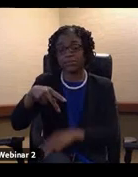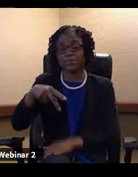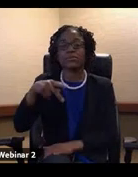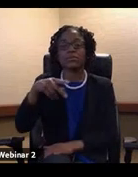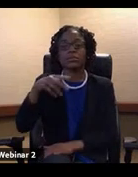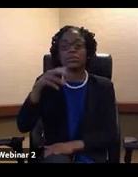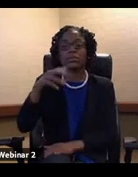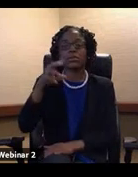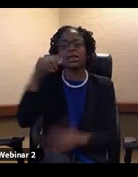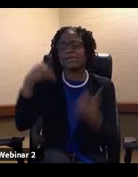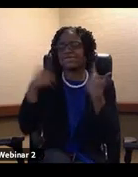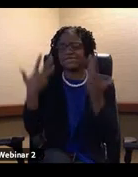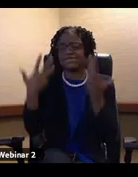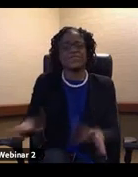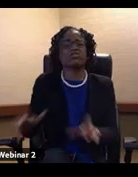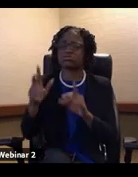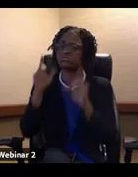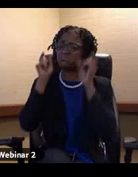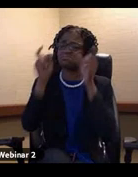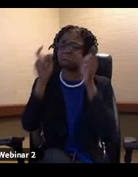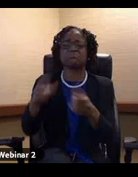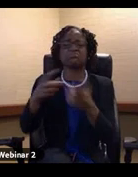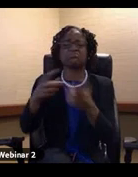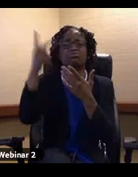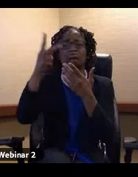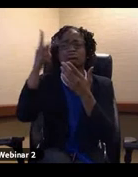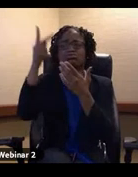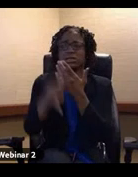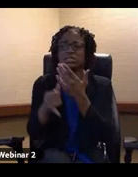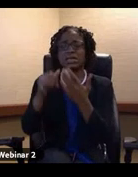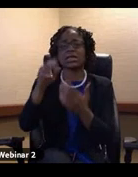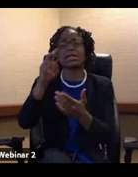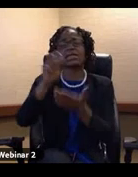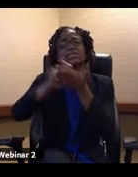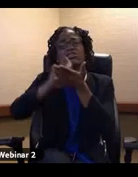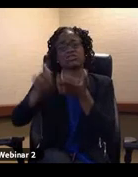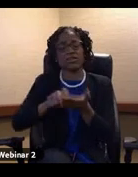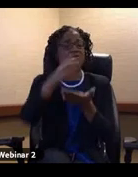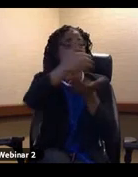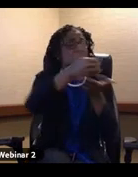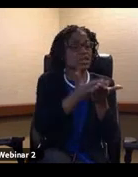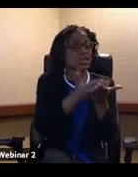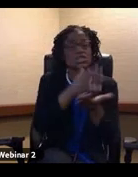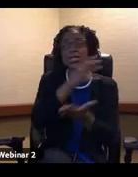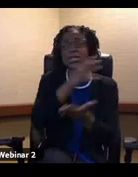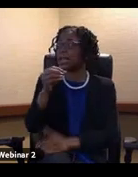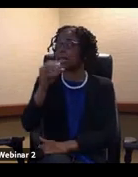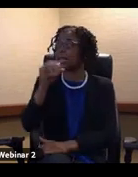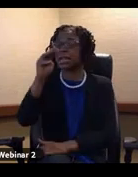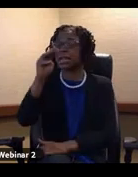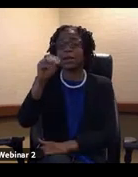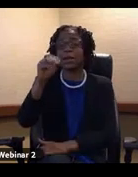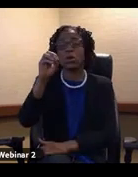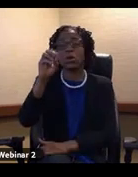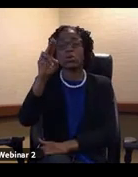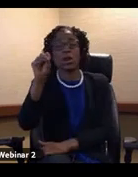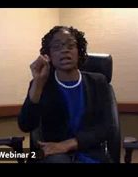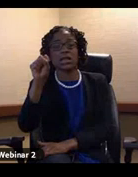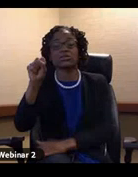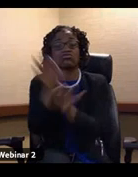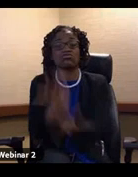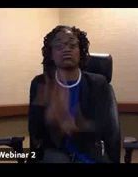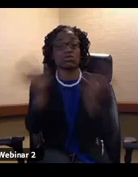program, OVW has designated the project narrative, budget, and MOU as critical.